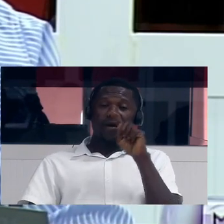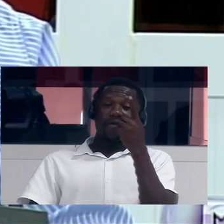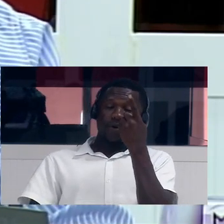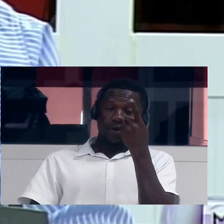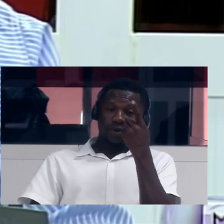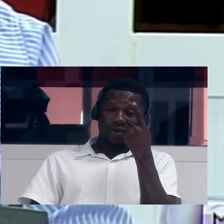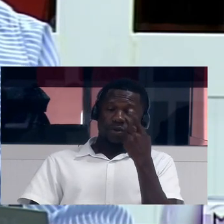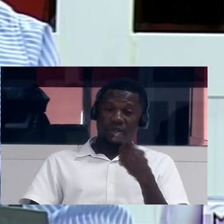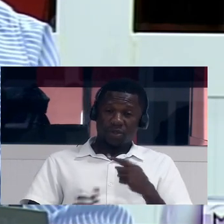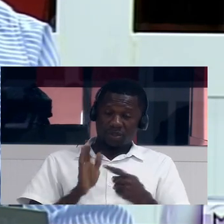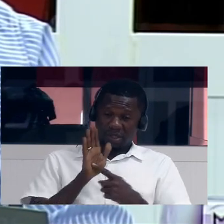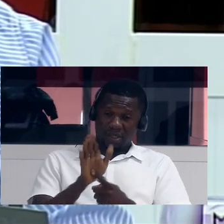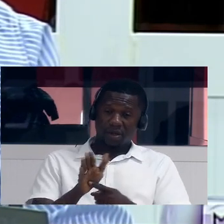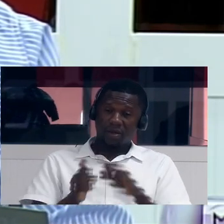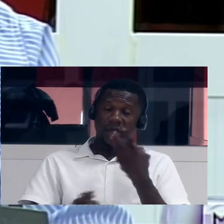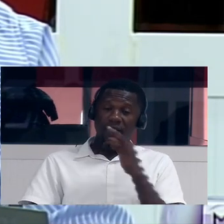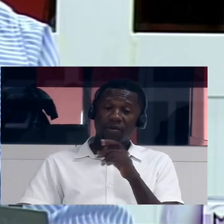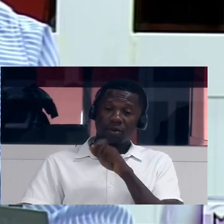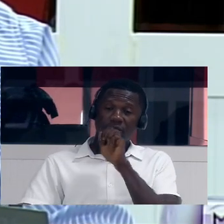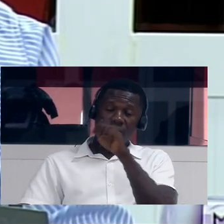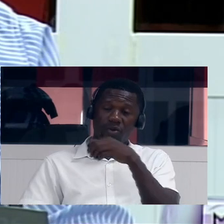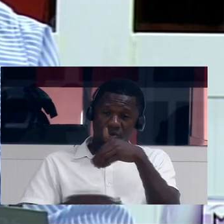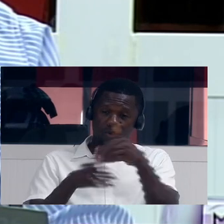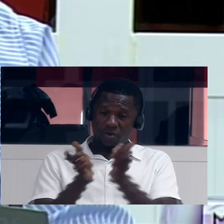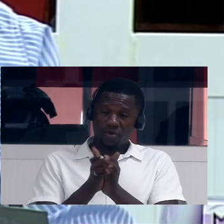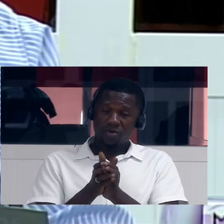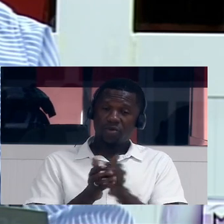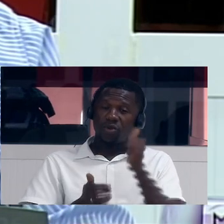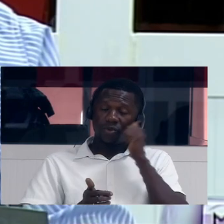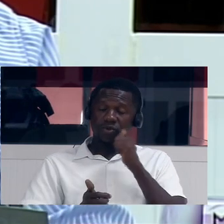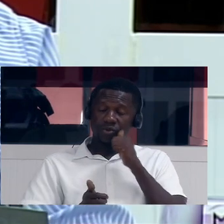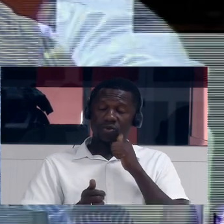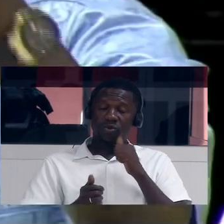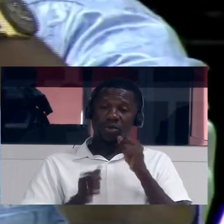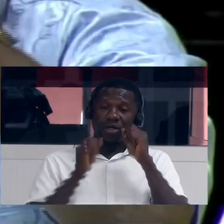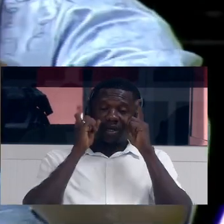establish whether your forces, in fact, used live ammunition?